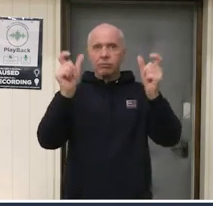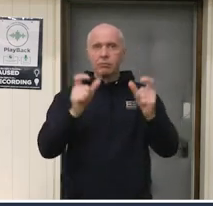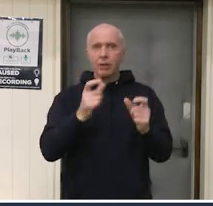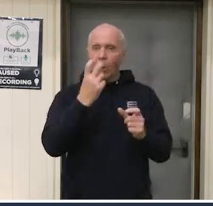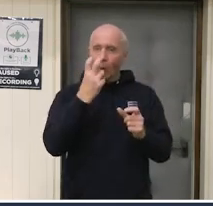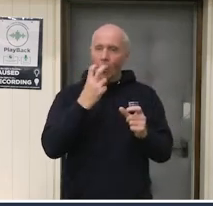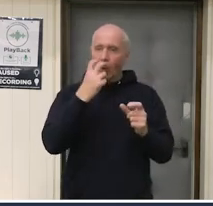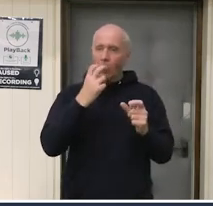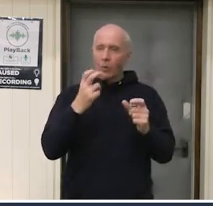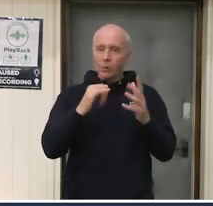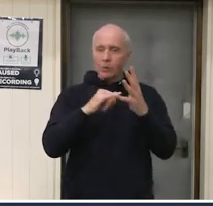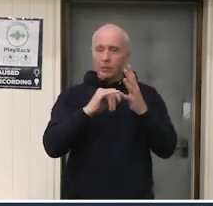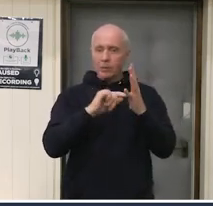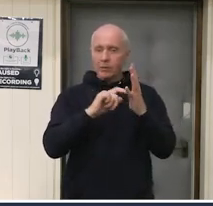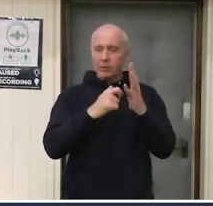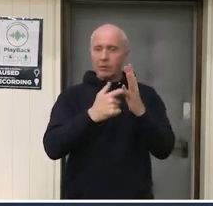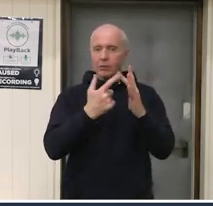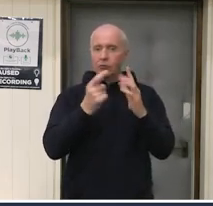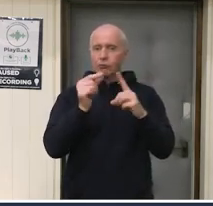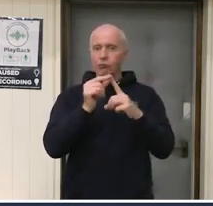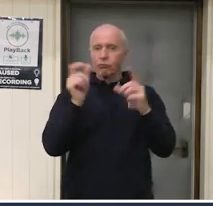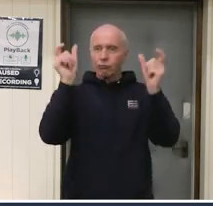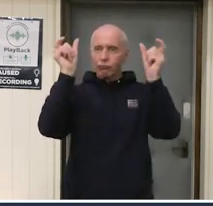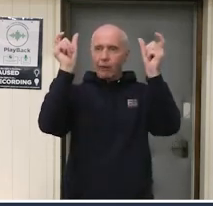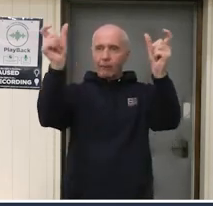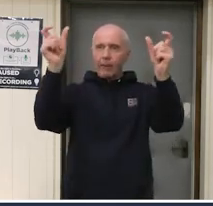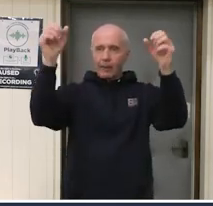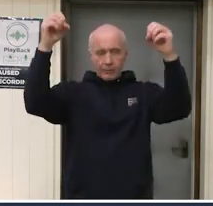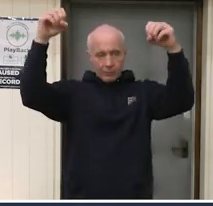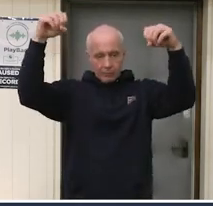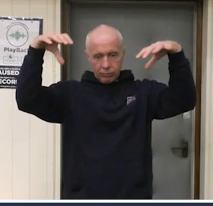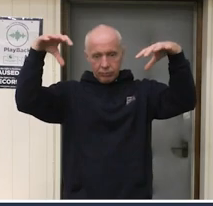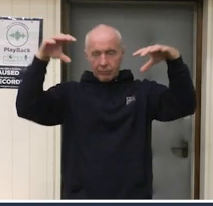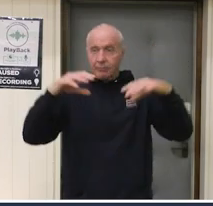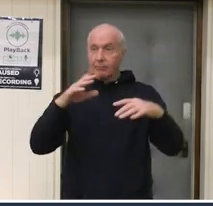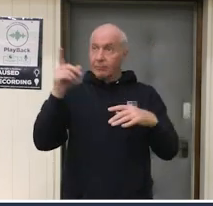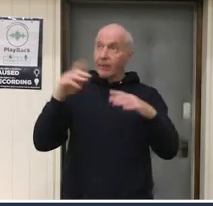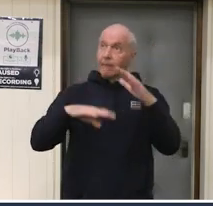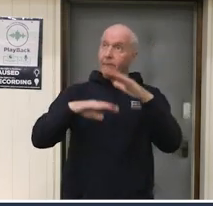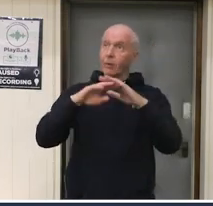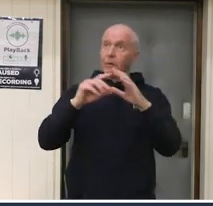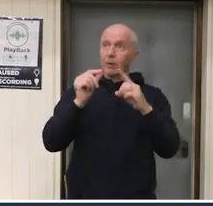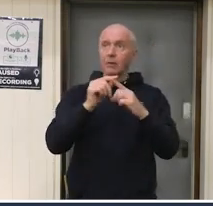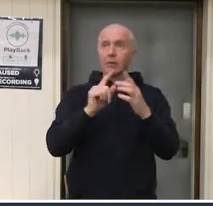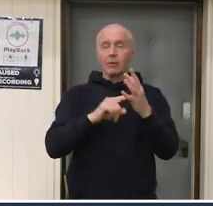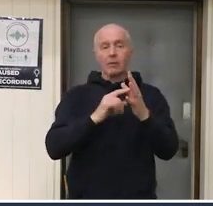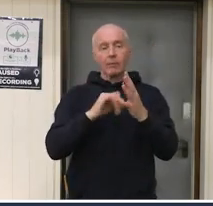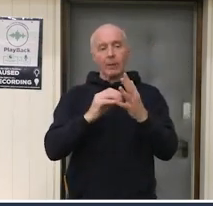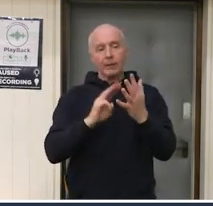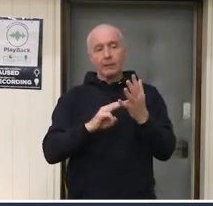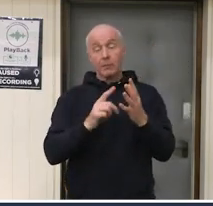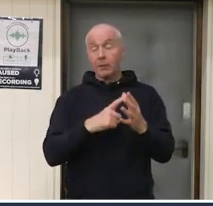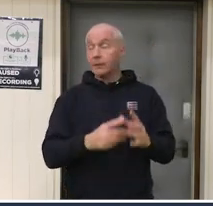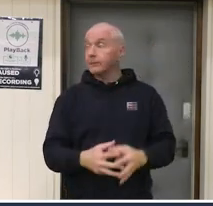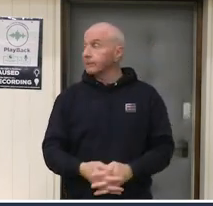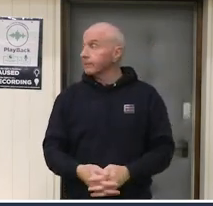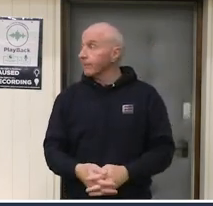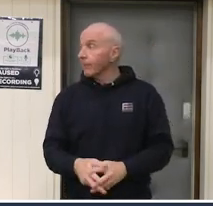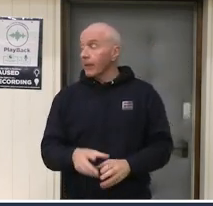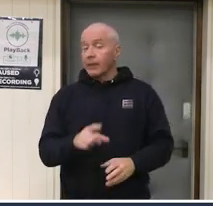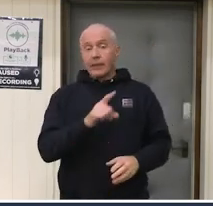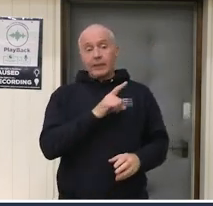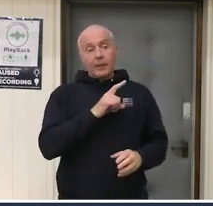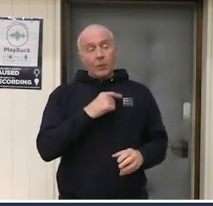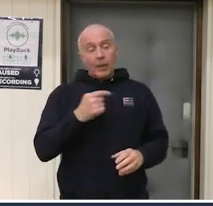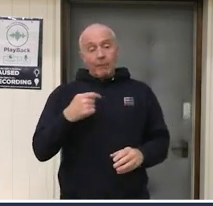right? You just didn't know it. Well, you might have, anyway. So hence why I'm a plasma physicist. I sit in the York